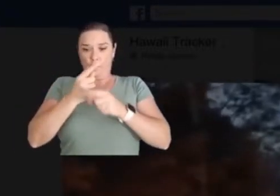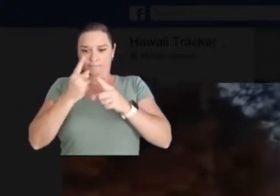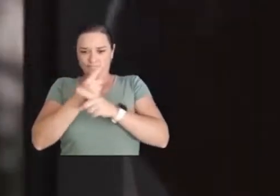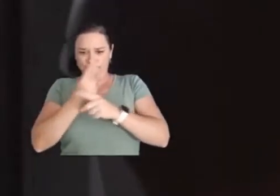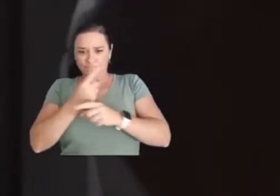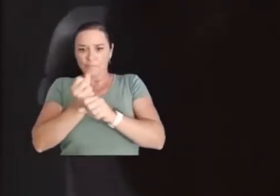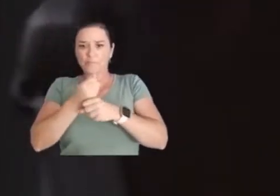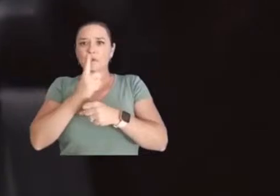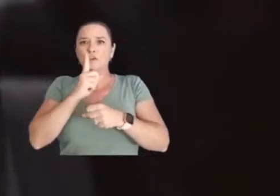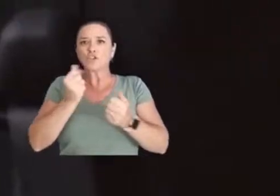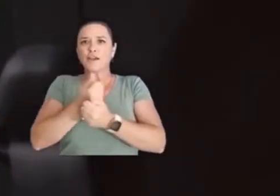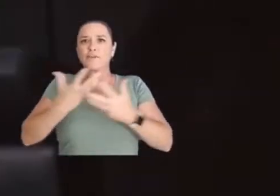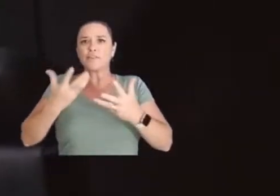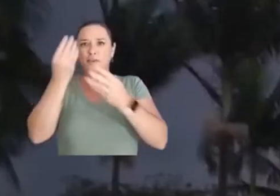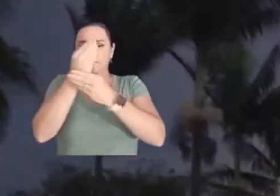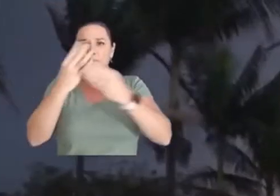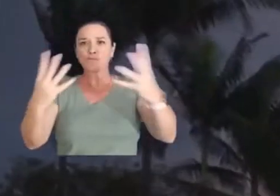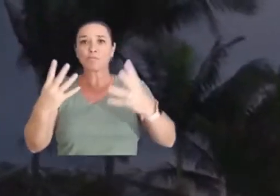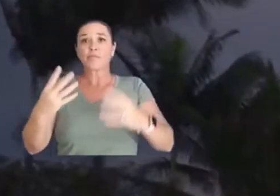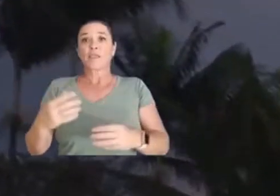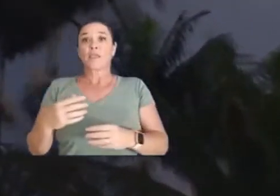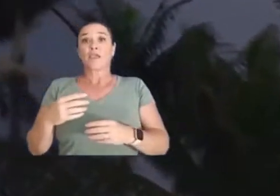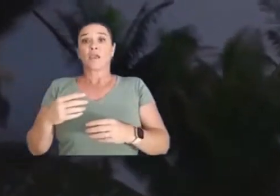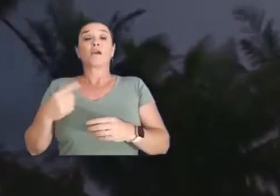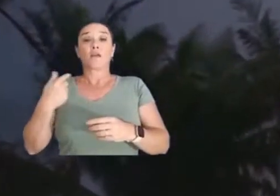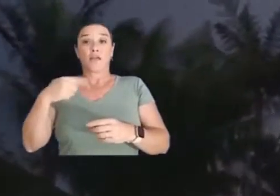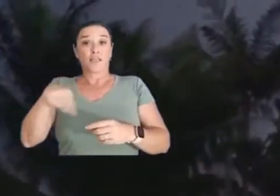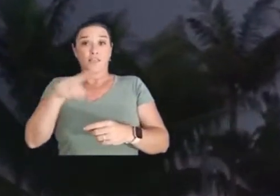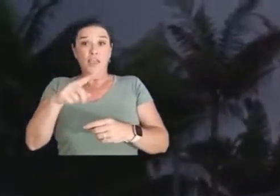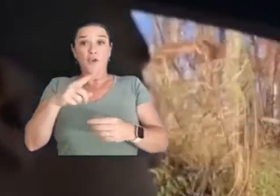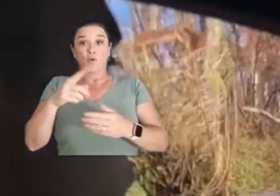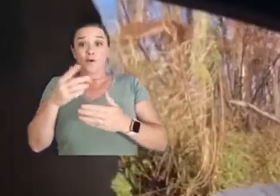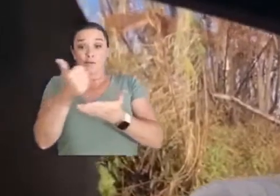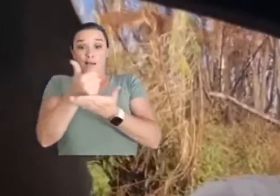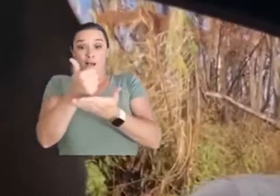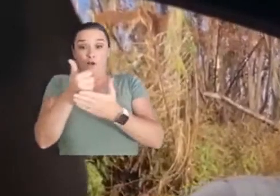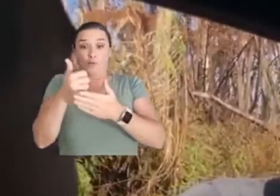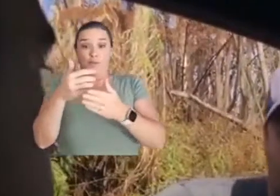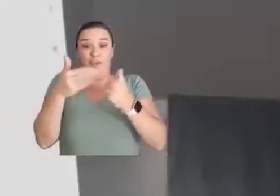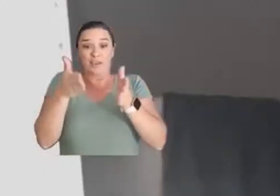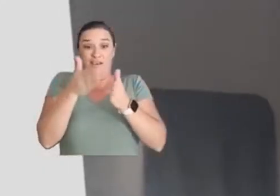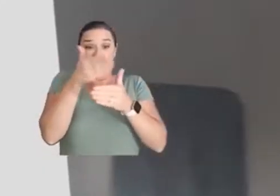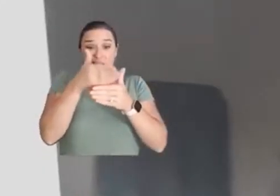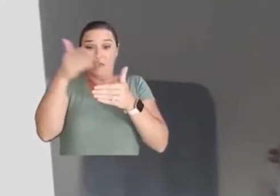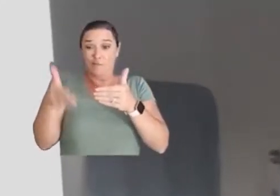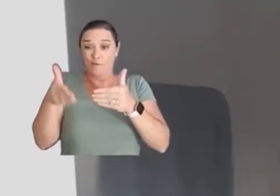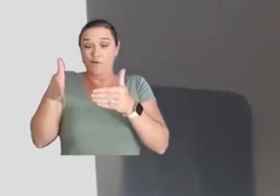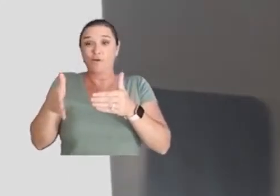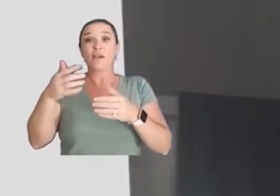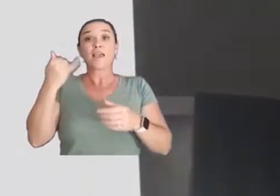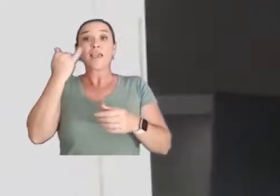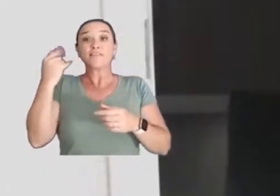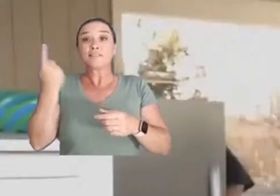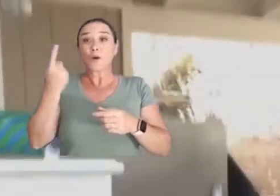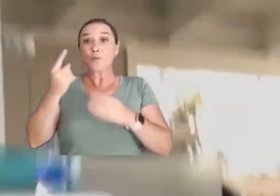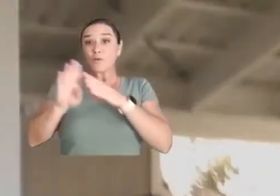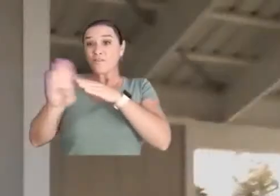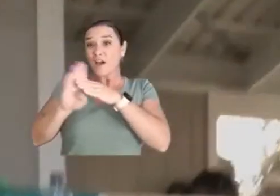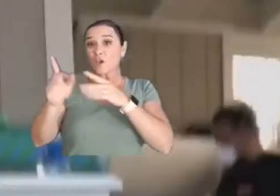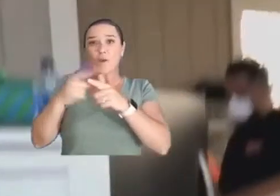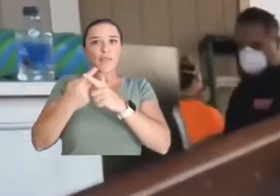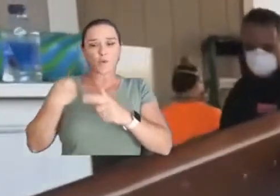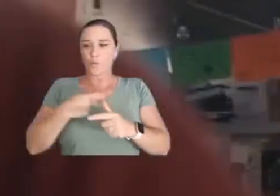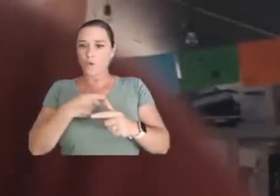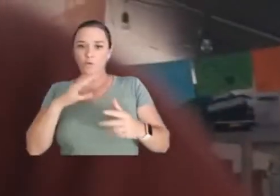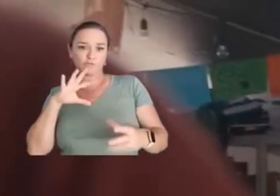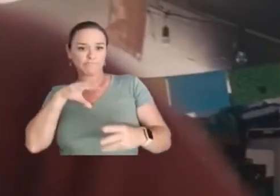lava moving. They weren't just sharing a story, they were helping their neighbor. If a family was being evacuated, the group would just jump in and help out.